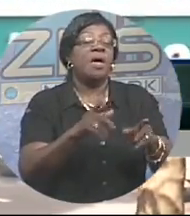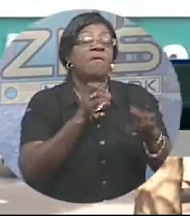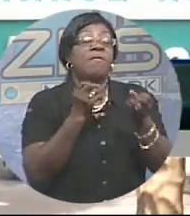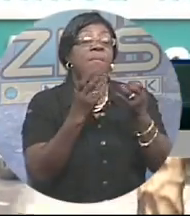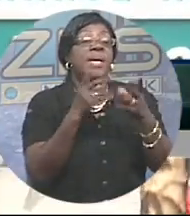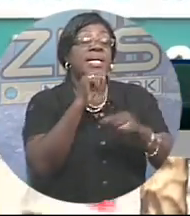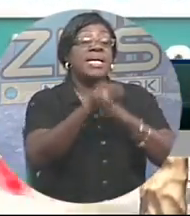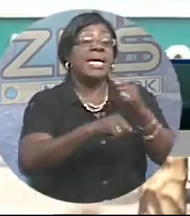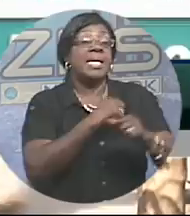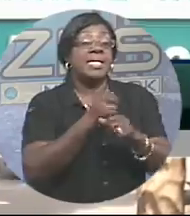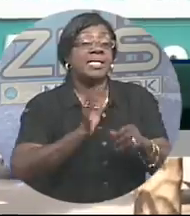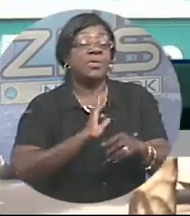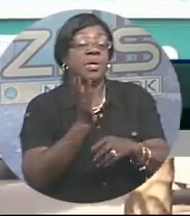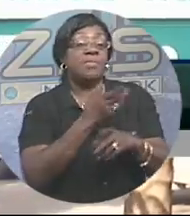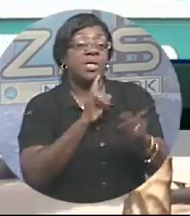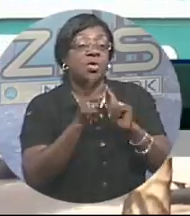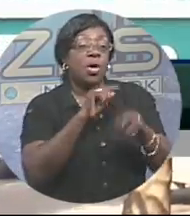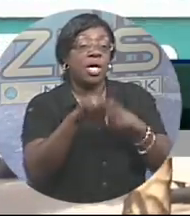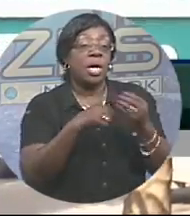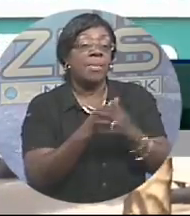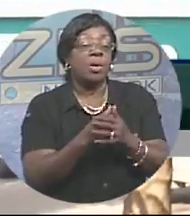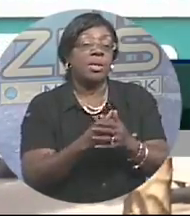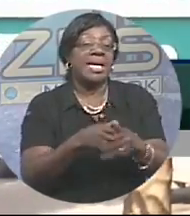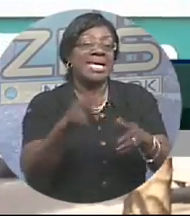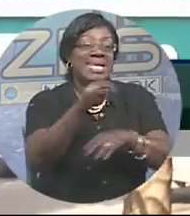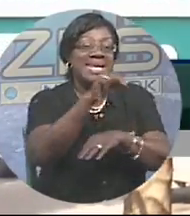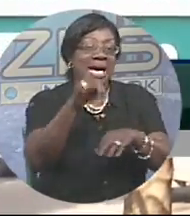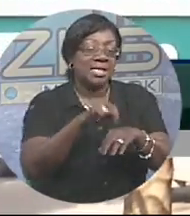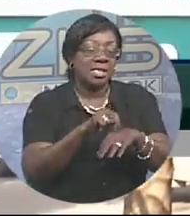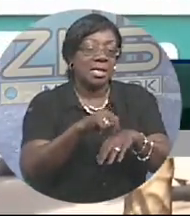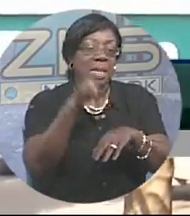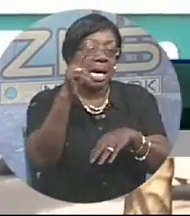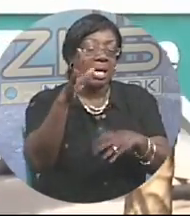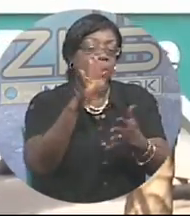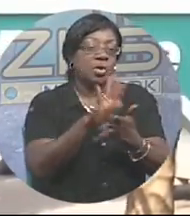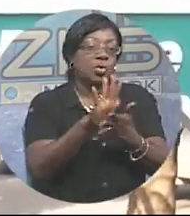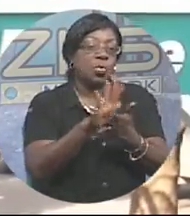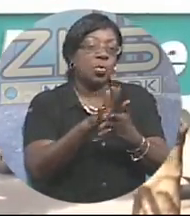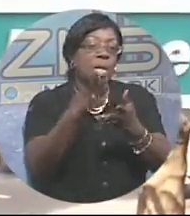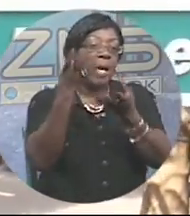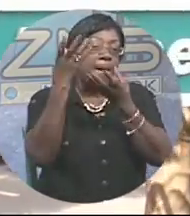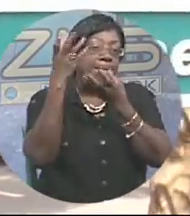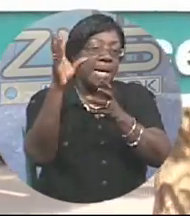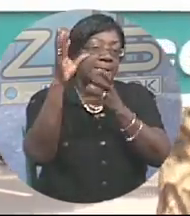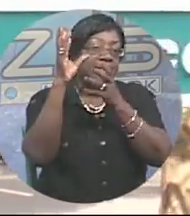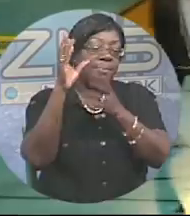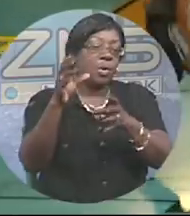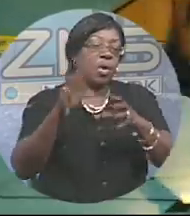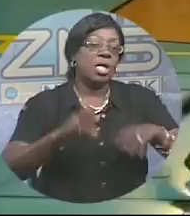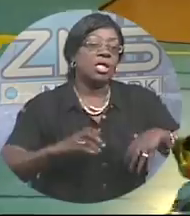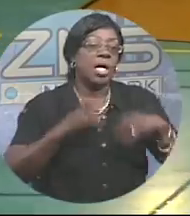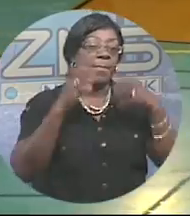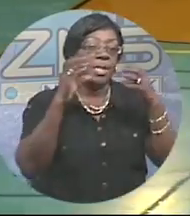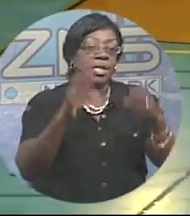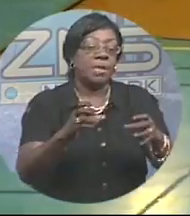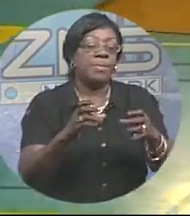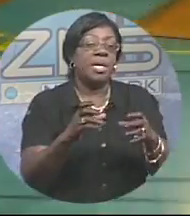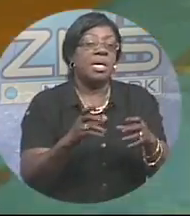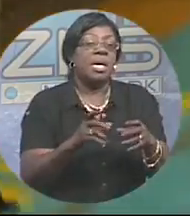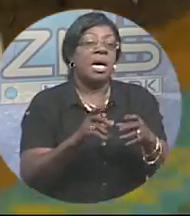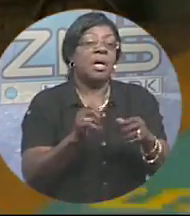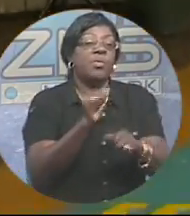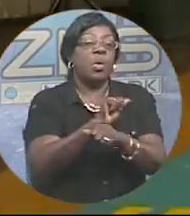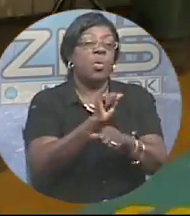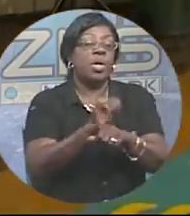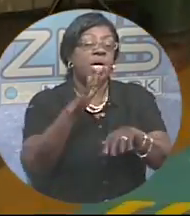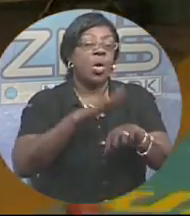boys championship because the other tournaments that are highly ranked in our country are invitational tournaments. Over the summer, we worked very